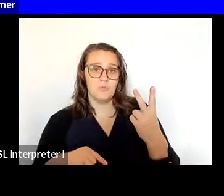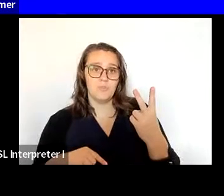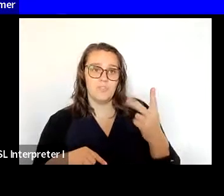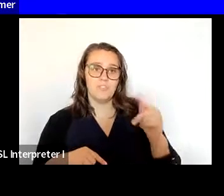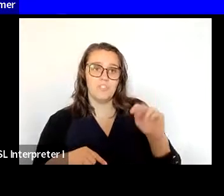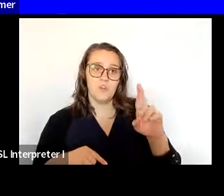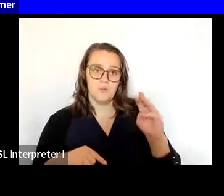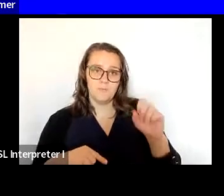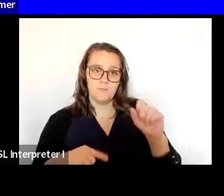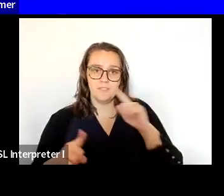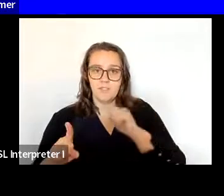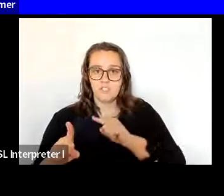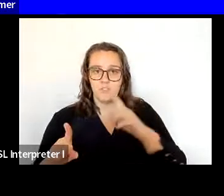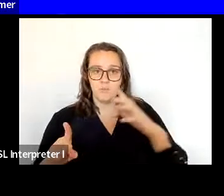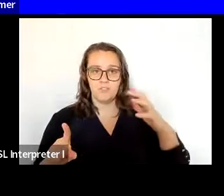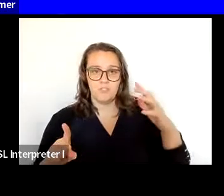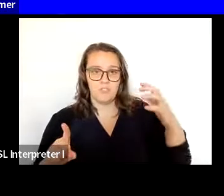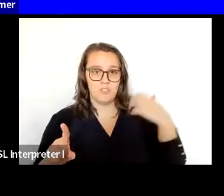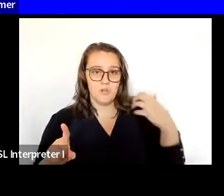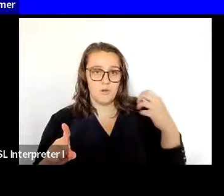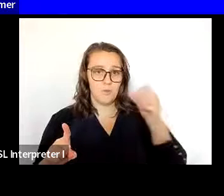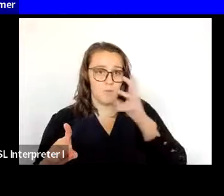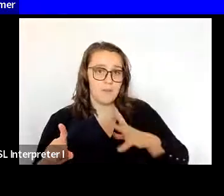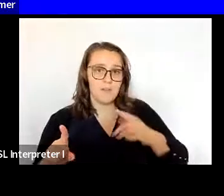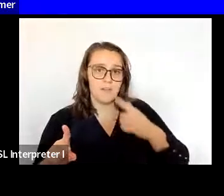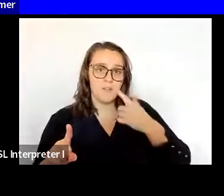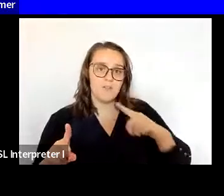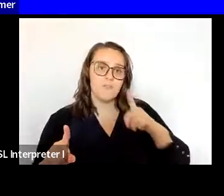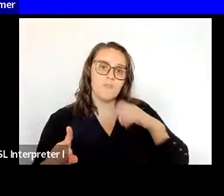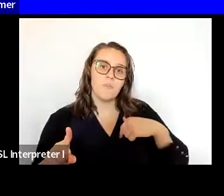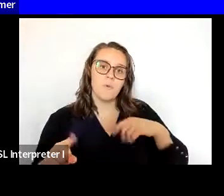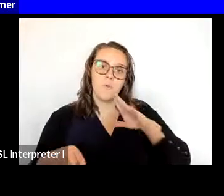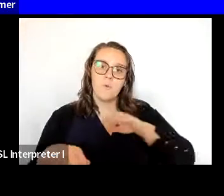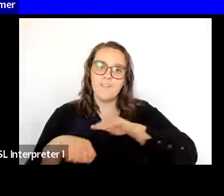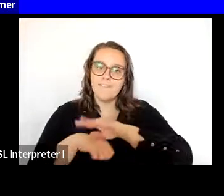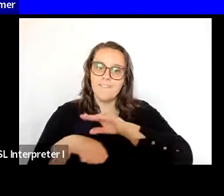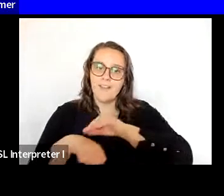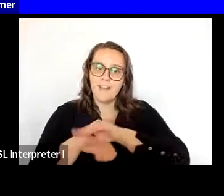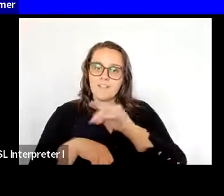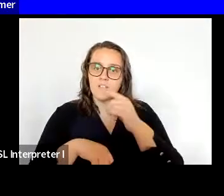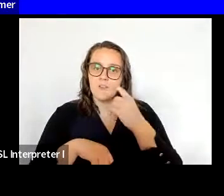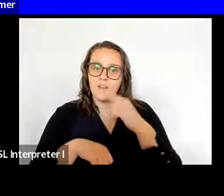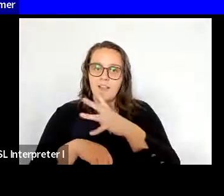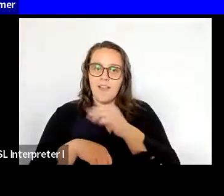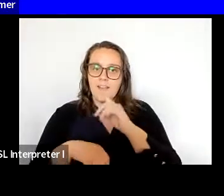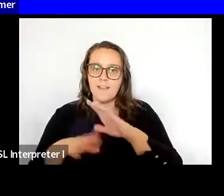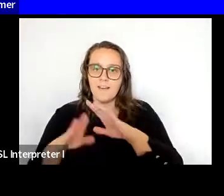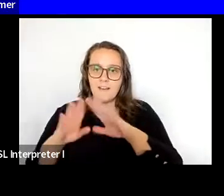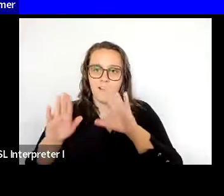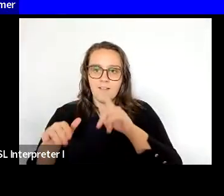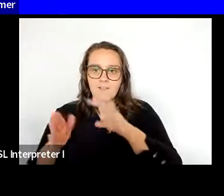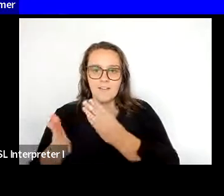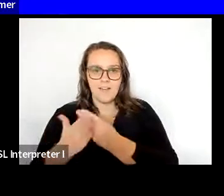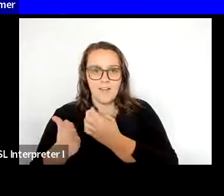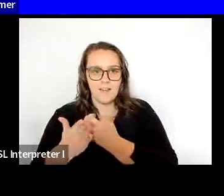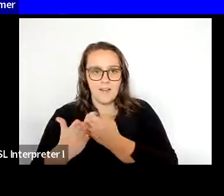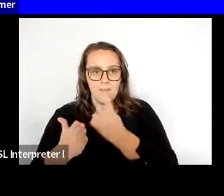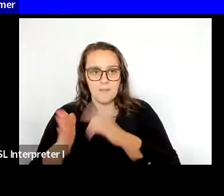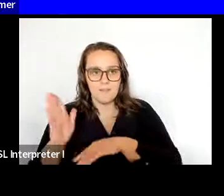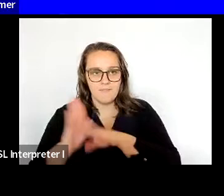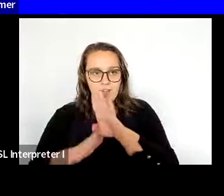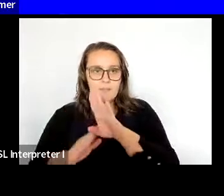Public Safety and also served on the Committee on Advisory Neighborhood Commissions, Committee on Housing and Economic Development, Committee on Finance and Revenue,